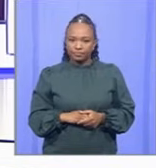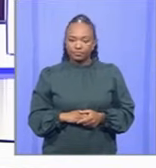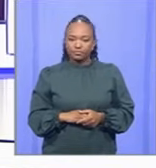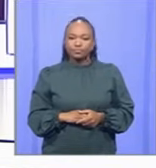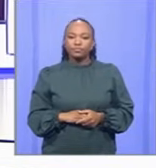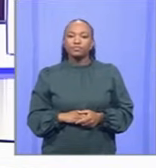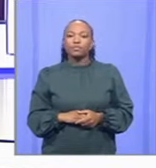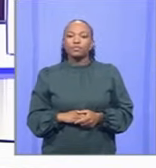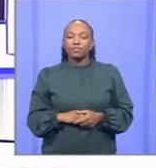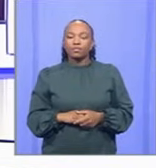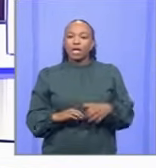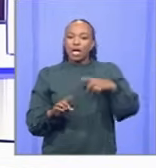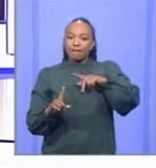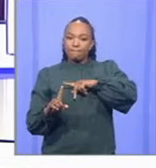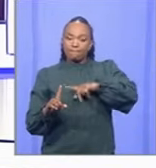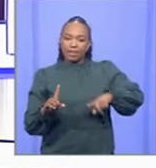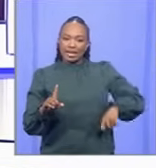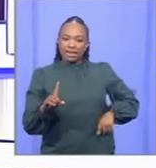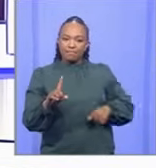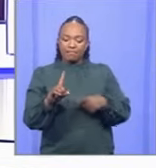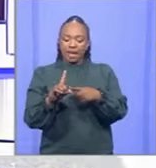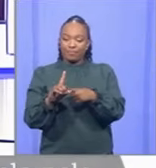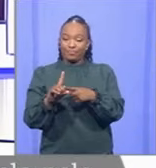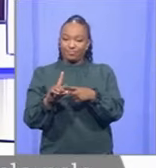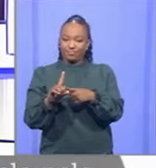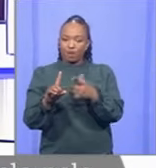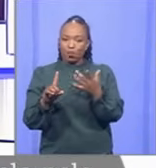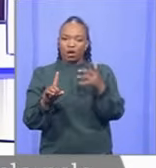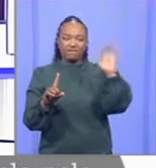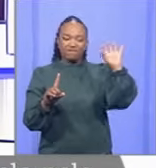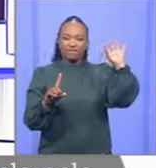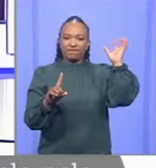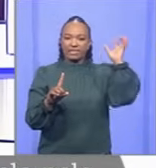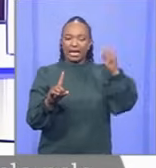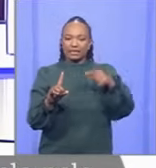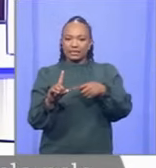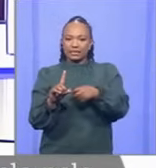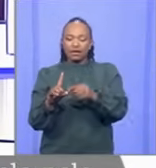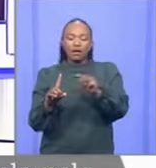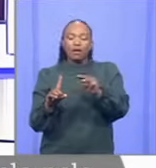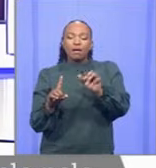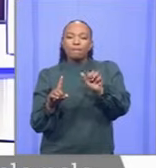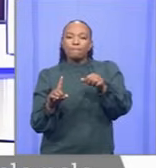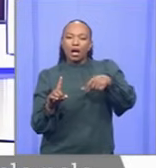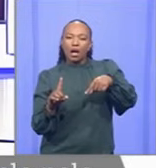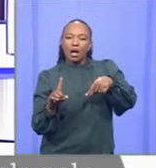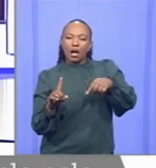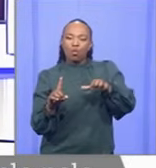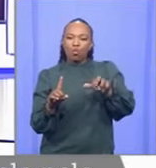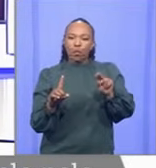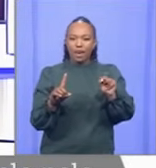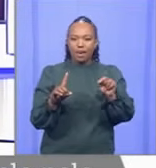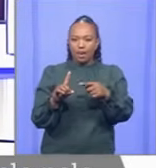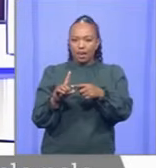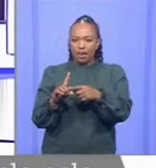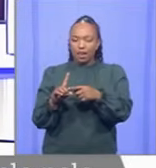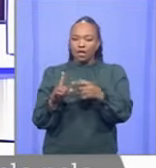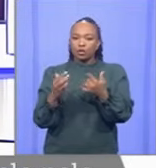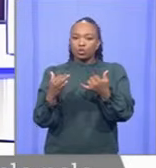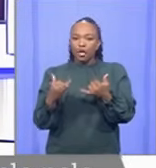Tonakgolo ya Free State Maqueen Letsoha Mathae o fane ka polelo ya gagwe ya mathomo ya semmušo ya province